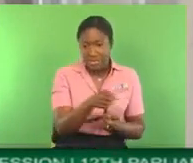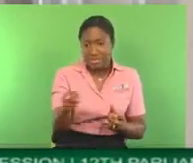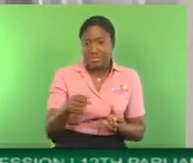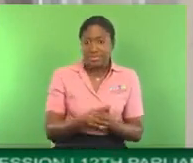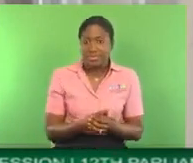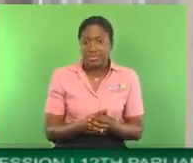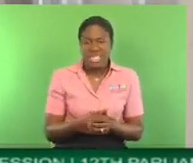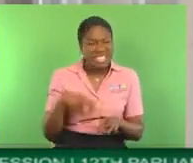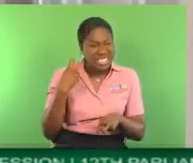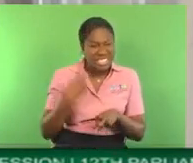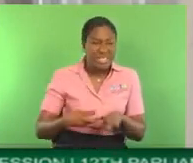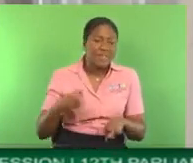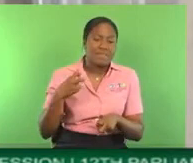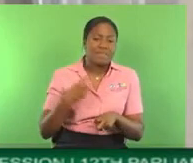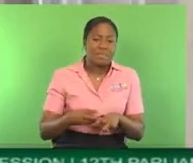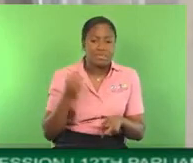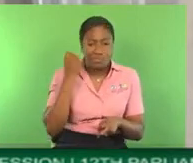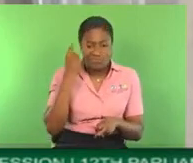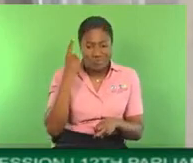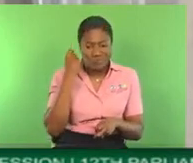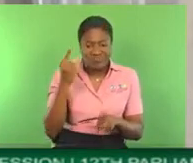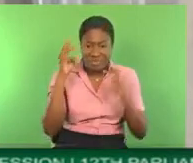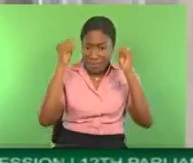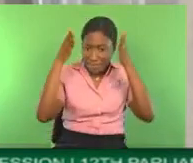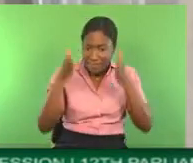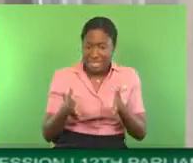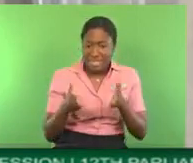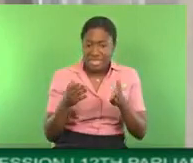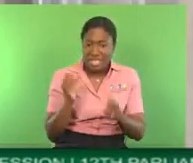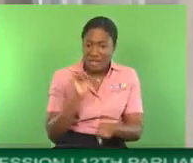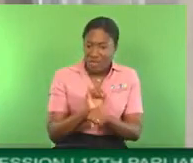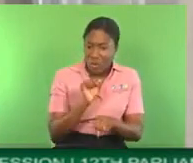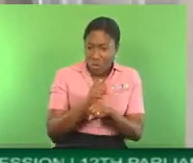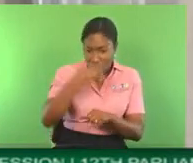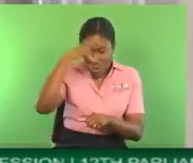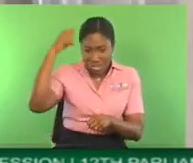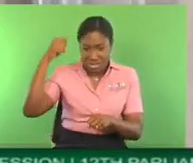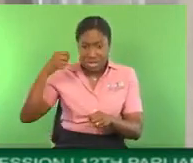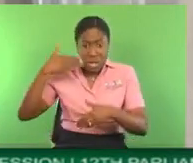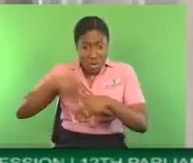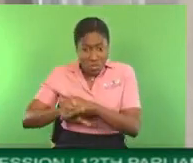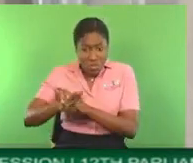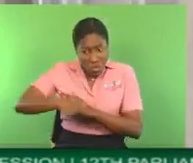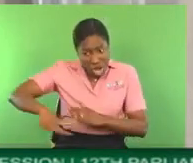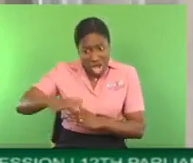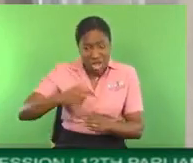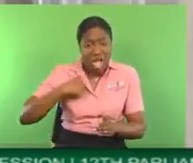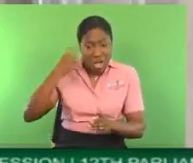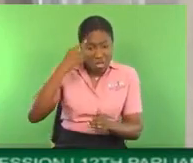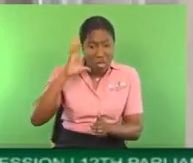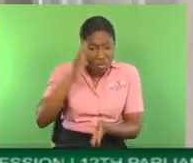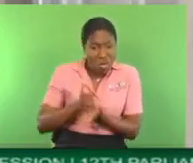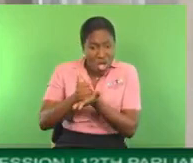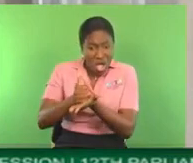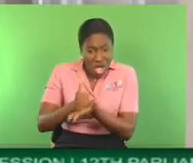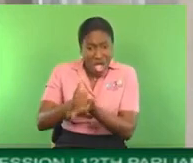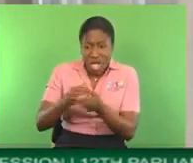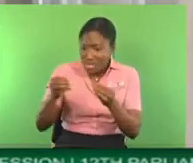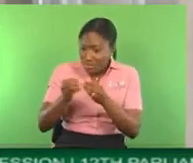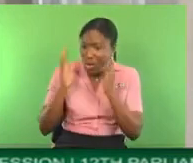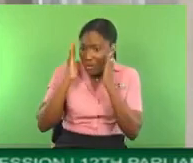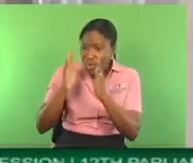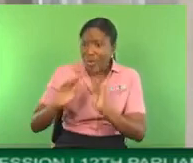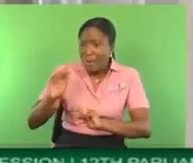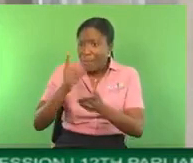it's difficult to comprehend that the Minister of Works has roots in the area and would have a greater appreciation for the woes being suffered